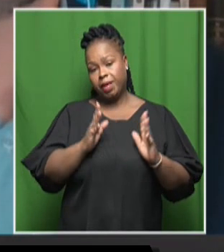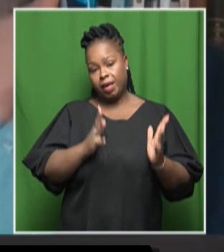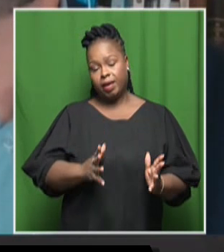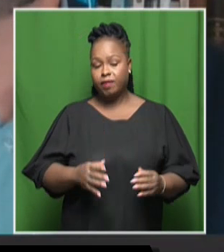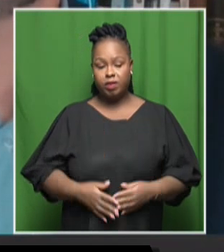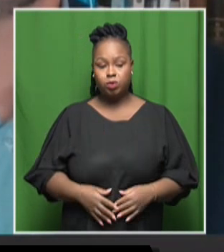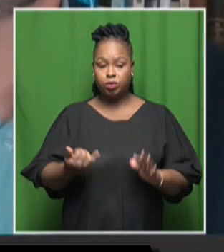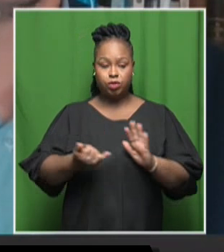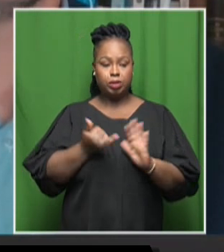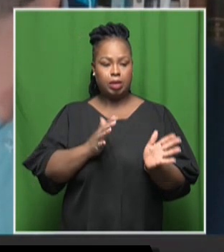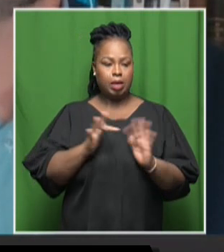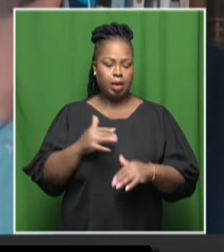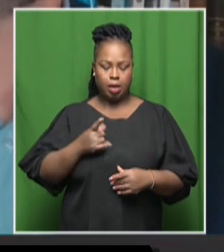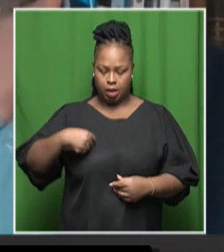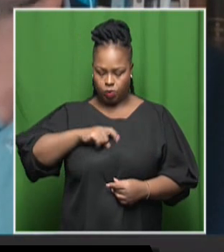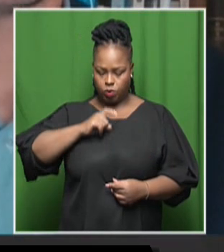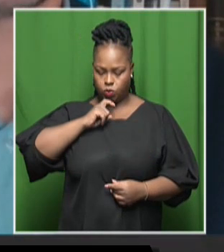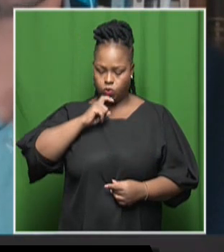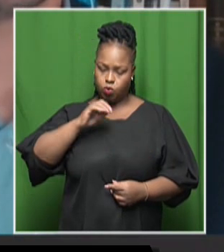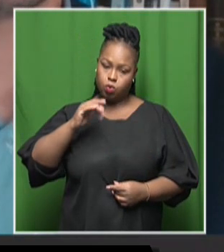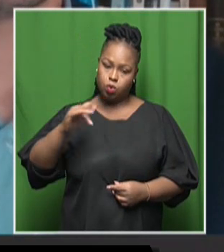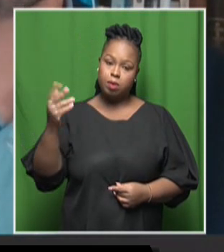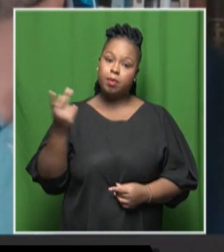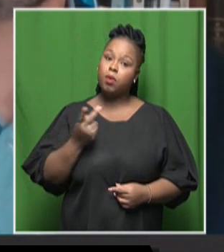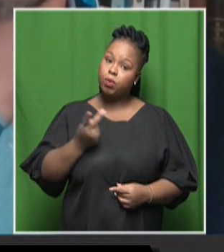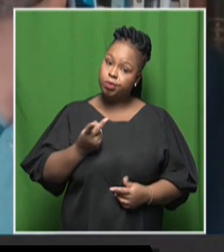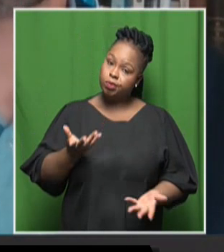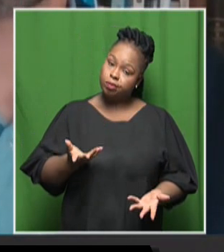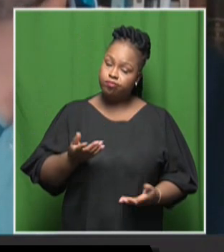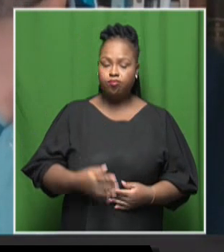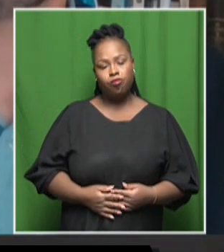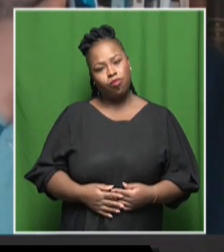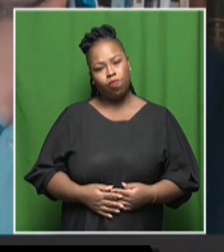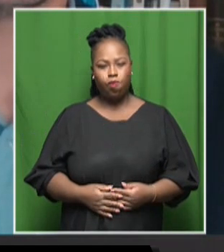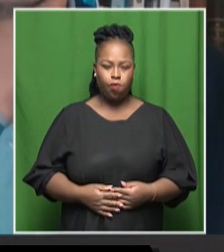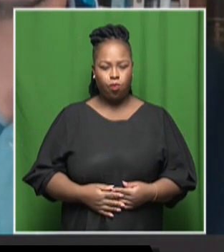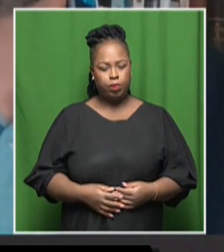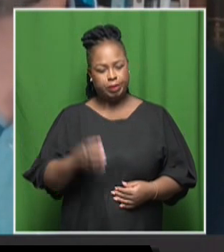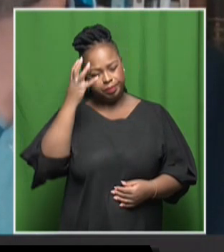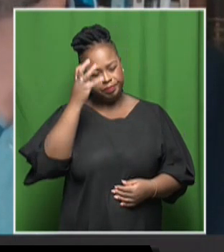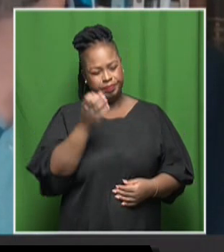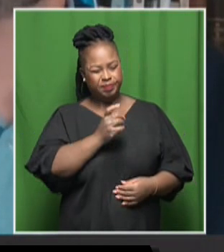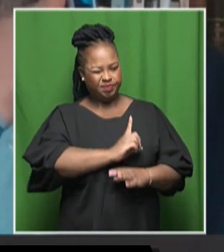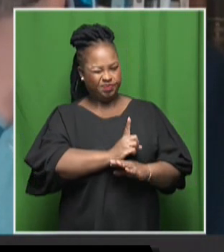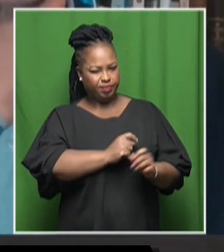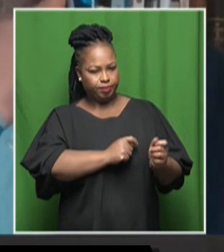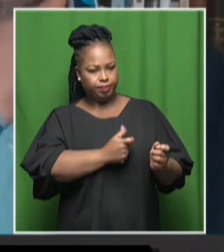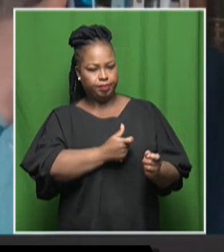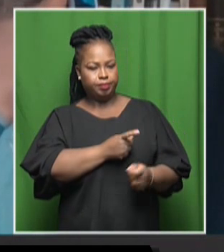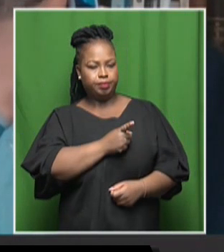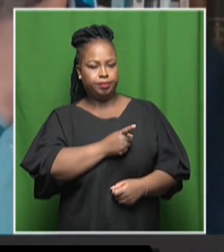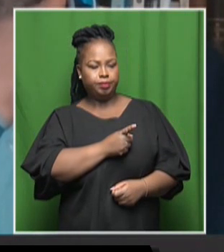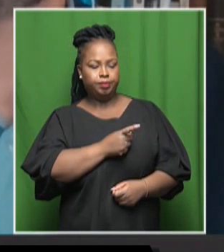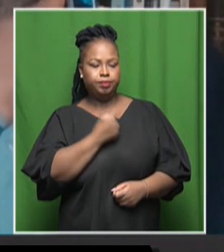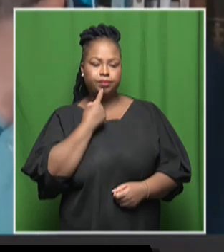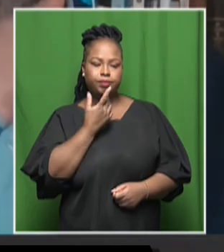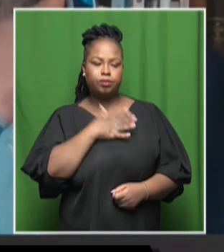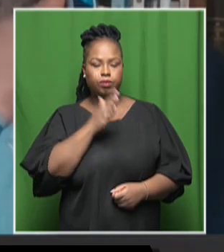of how we use water, but also with 1 minute left, Prof, to quickly touch on